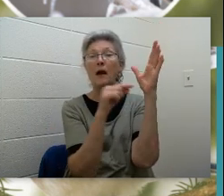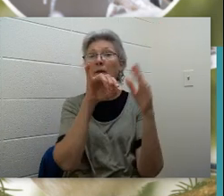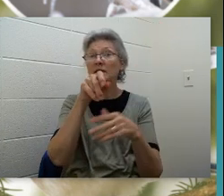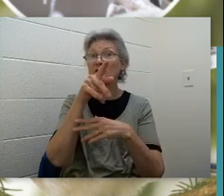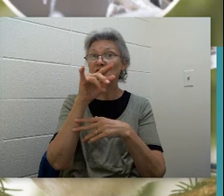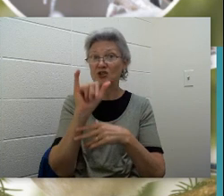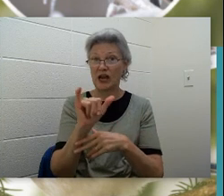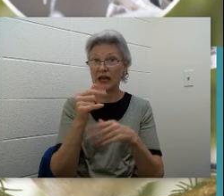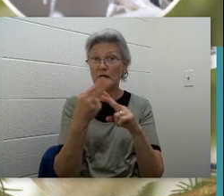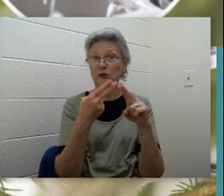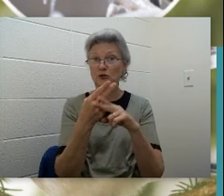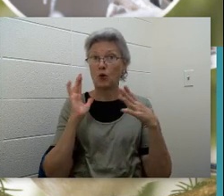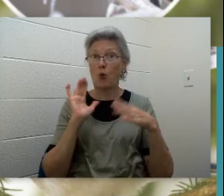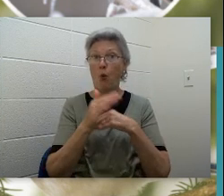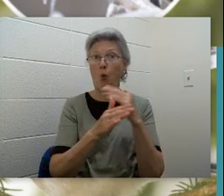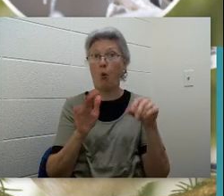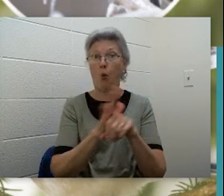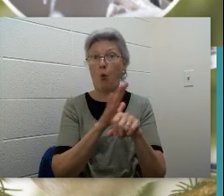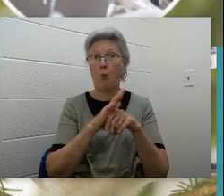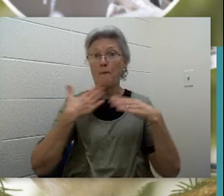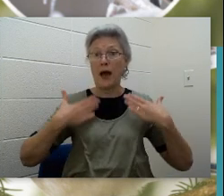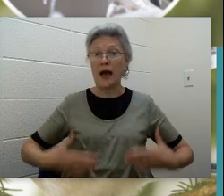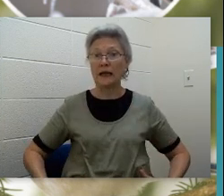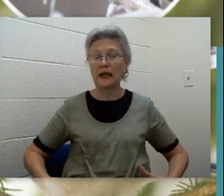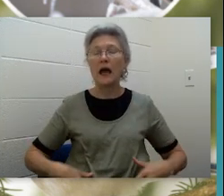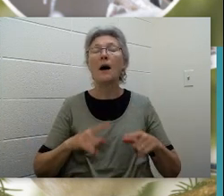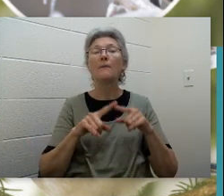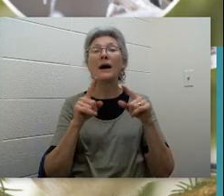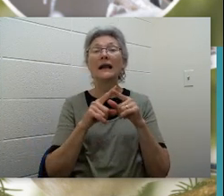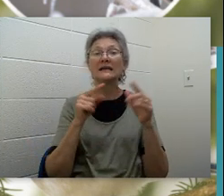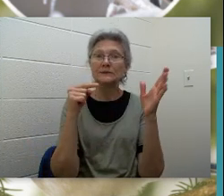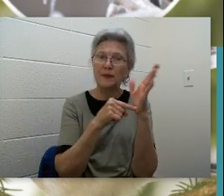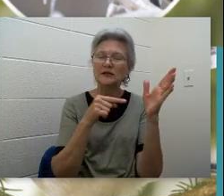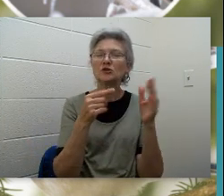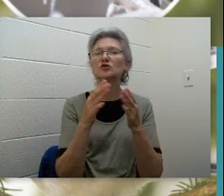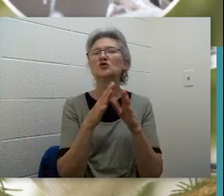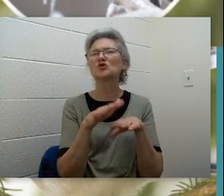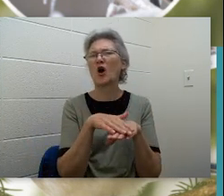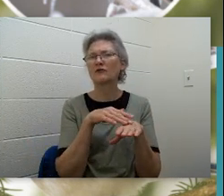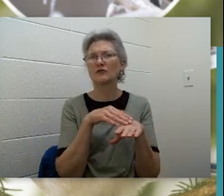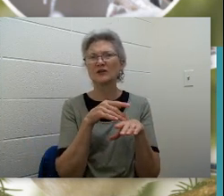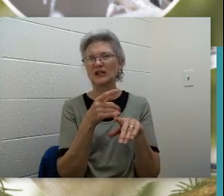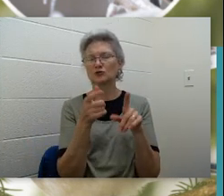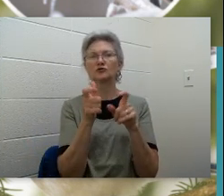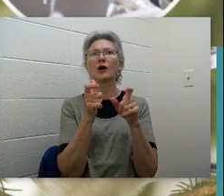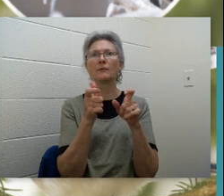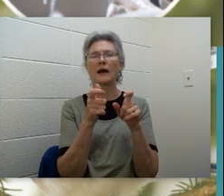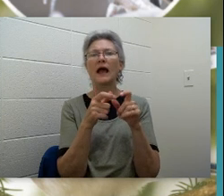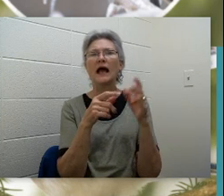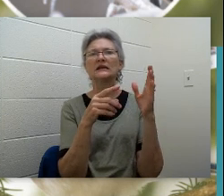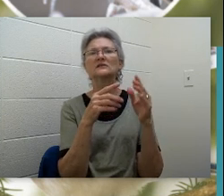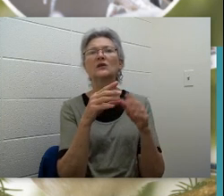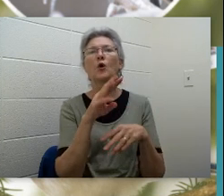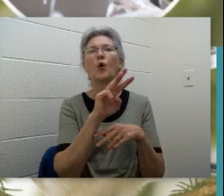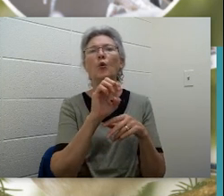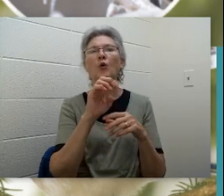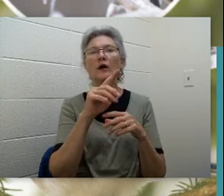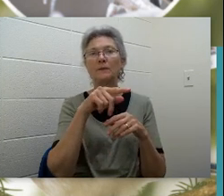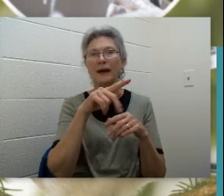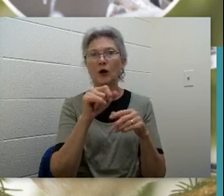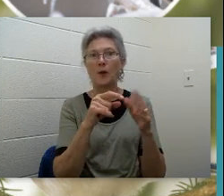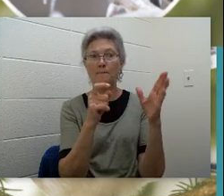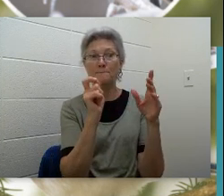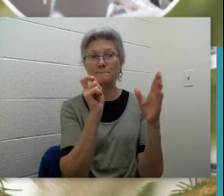the whole body. Yet his blows are softer, not so sharp and abrupt as those of the woodpecker.